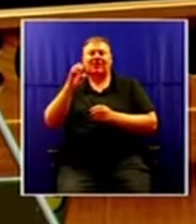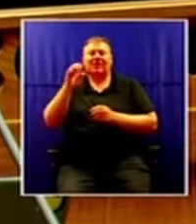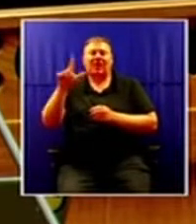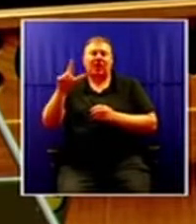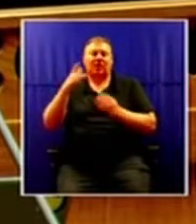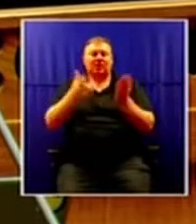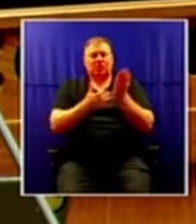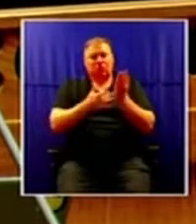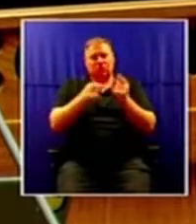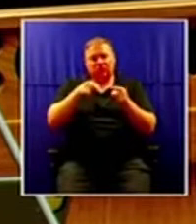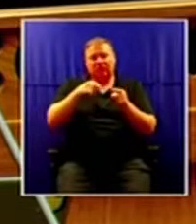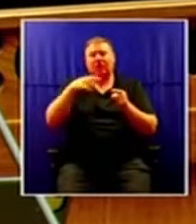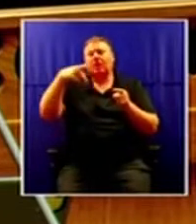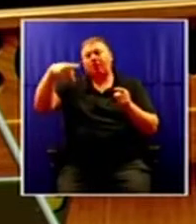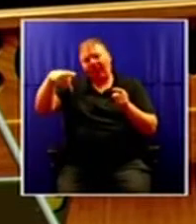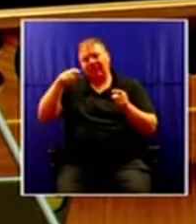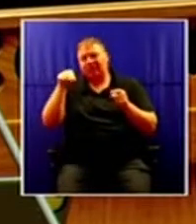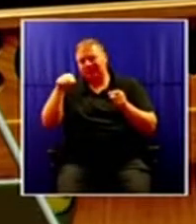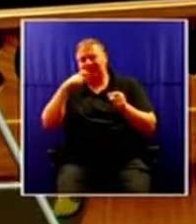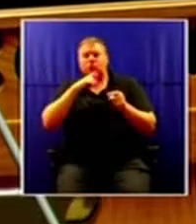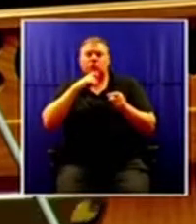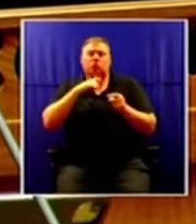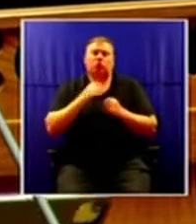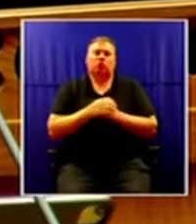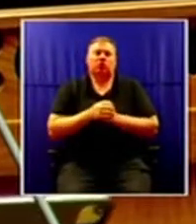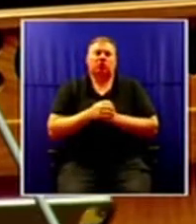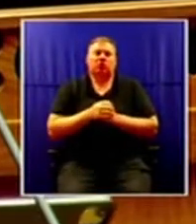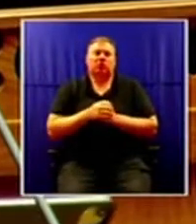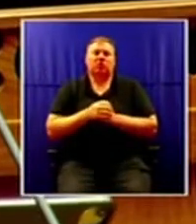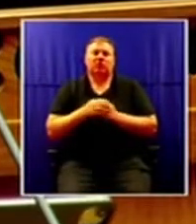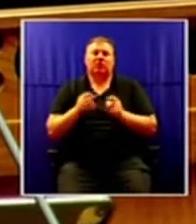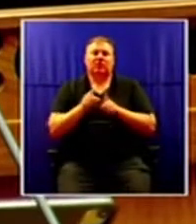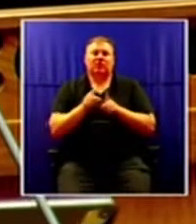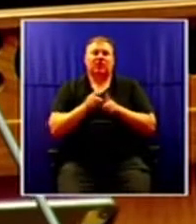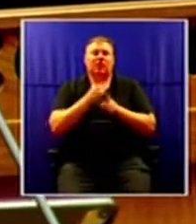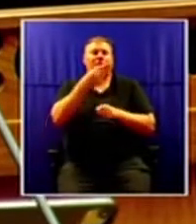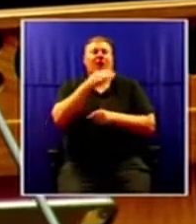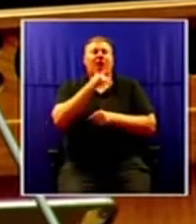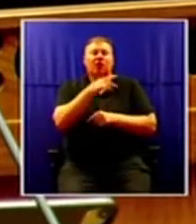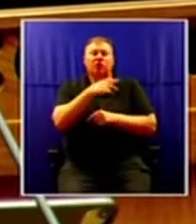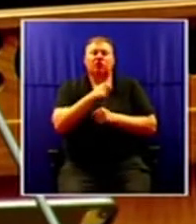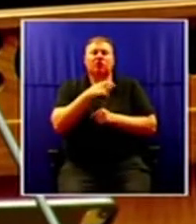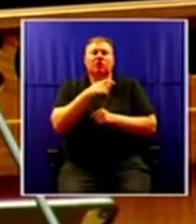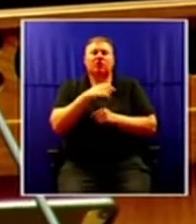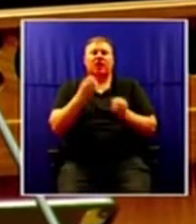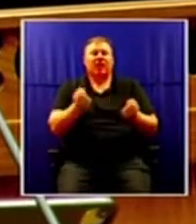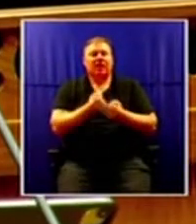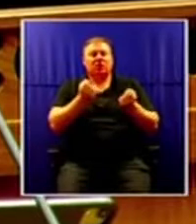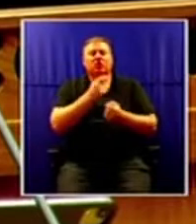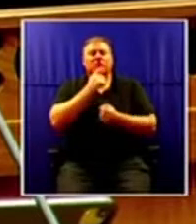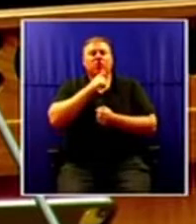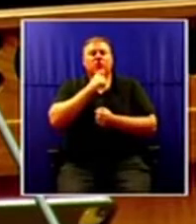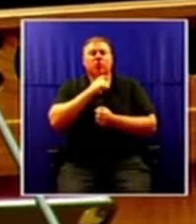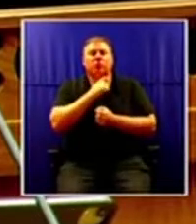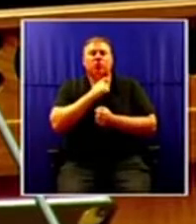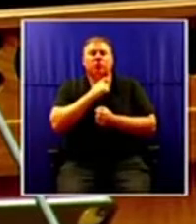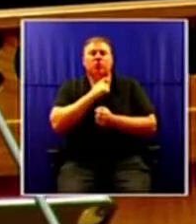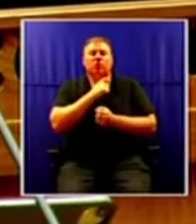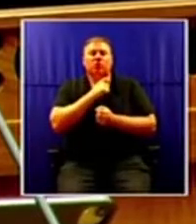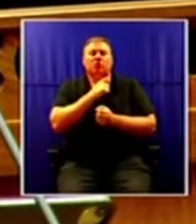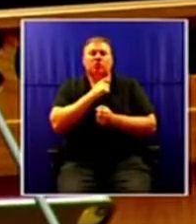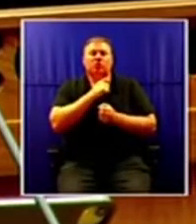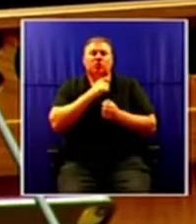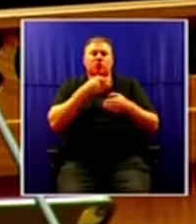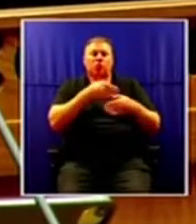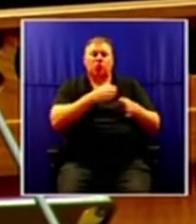electricity, while hydrogen allows for energy to be stored and delivered in a